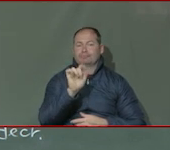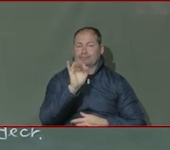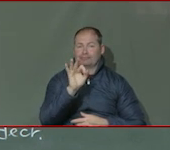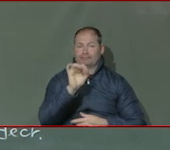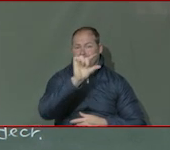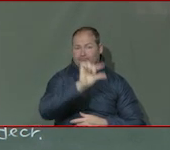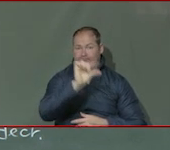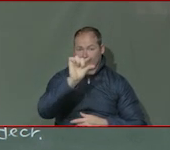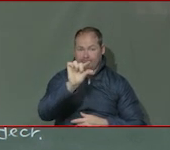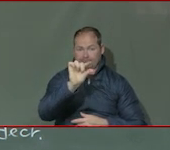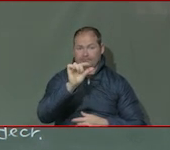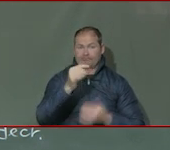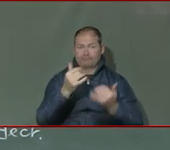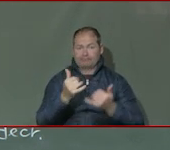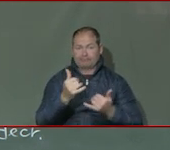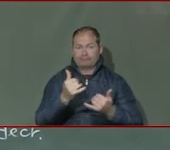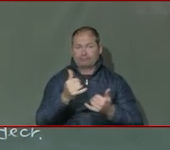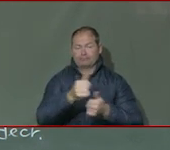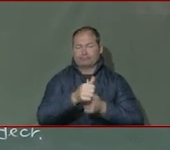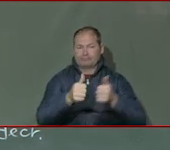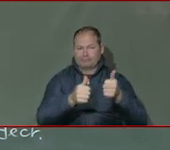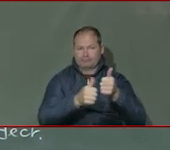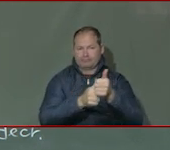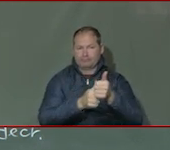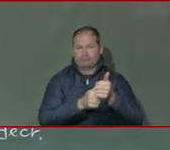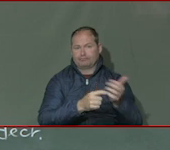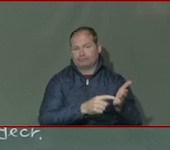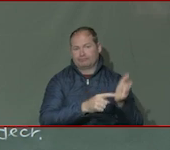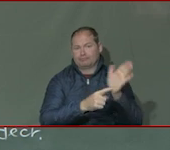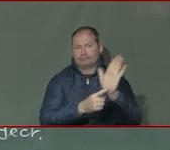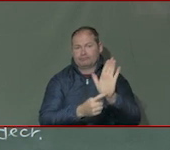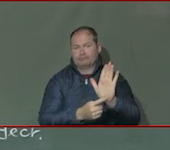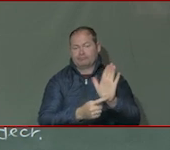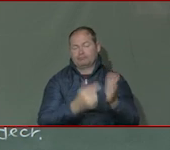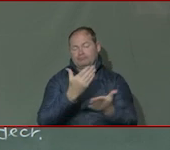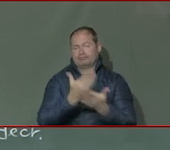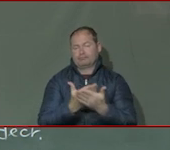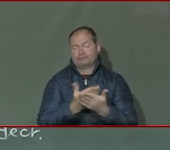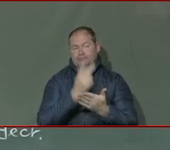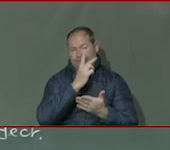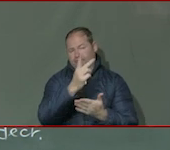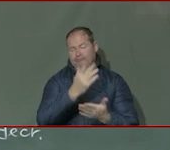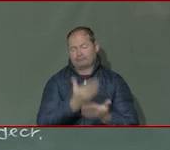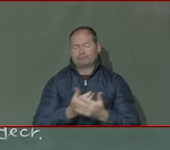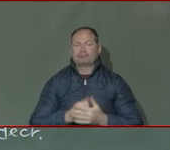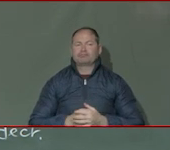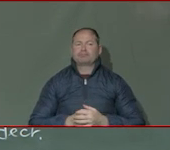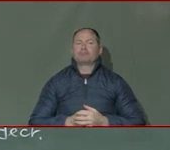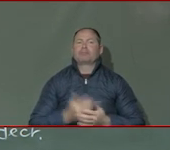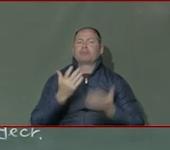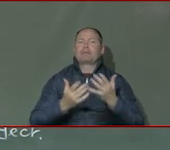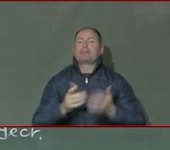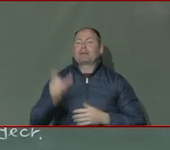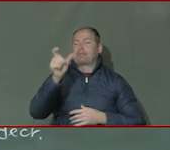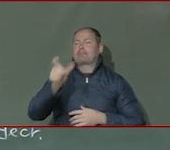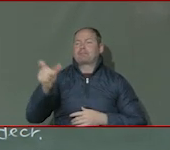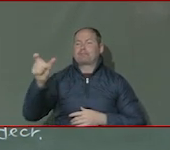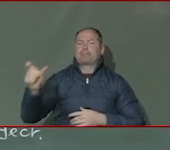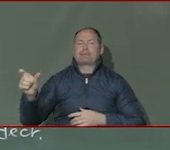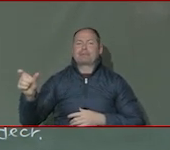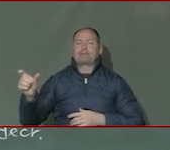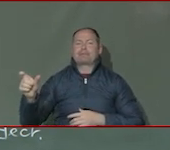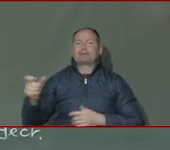letters, then it can be the recessive trait that comes to the fore. Now people, let's say we cross two individuals like this that